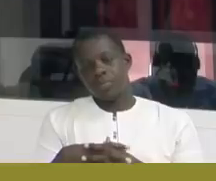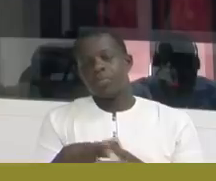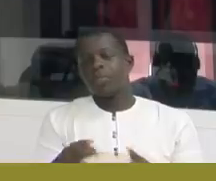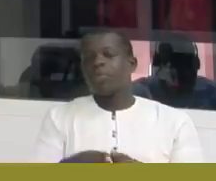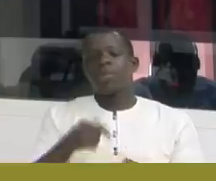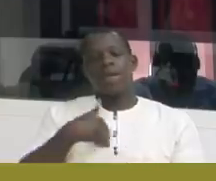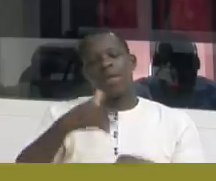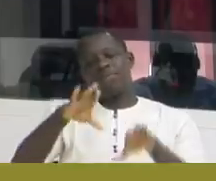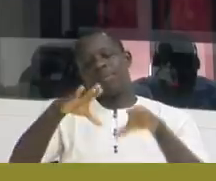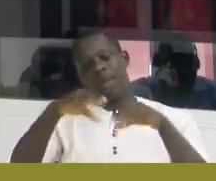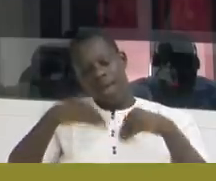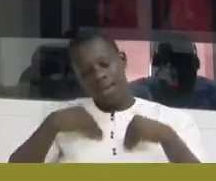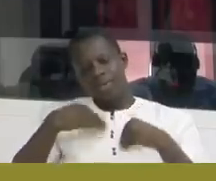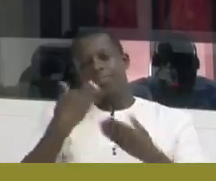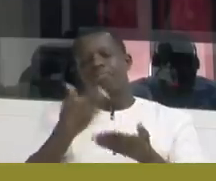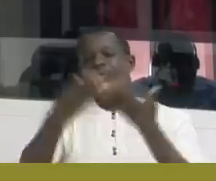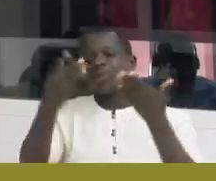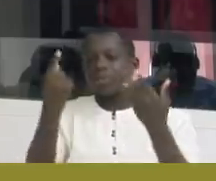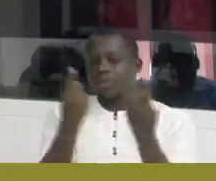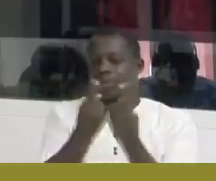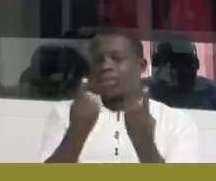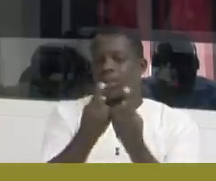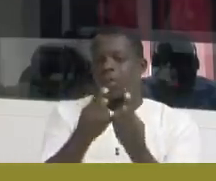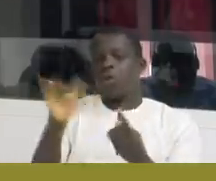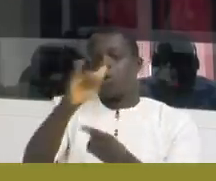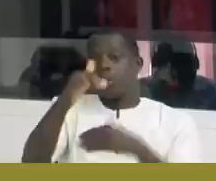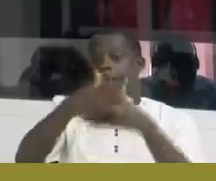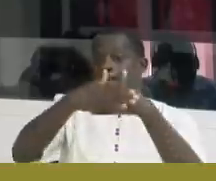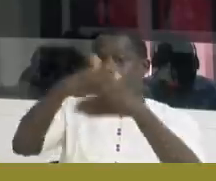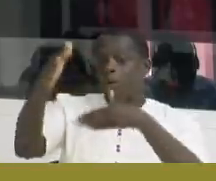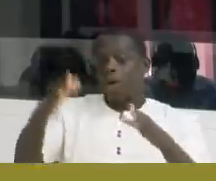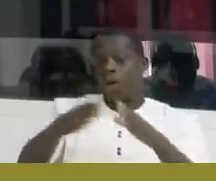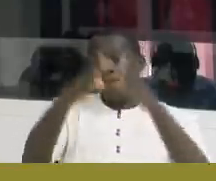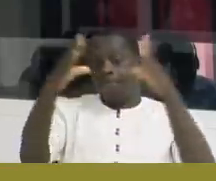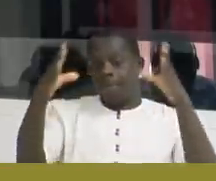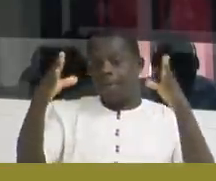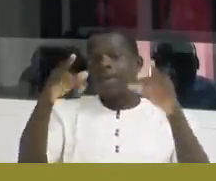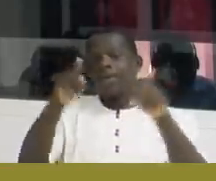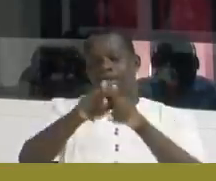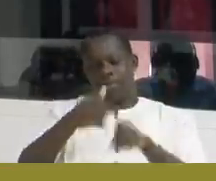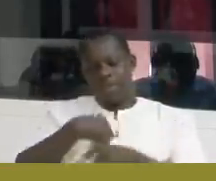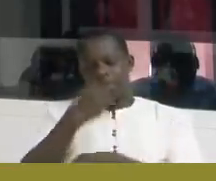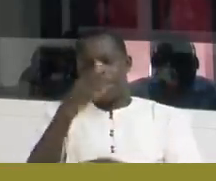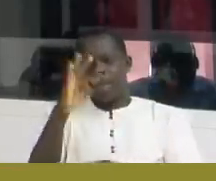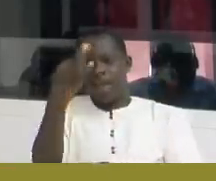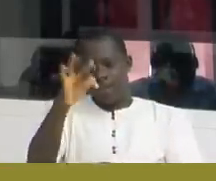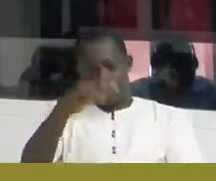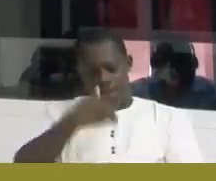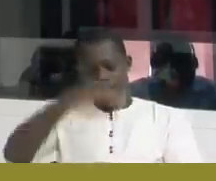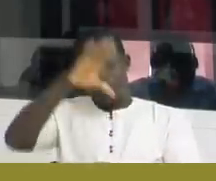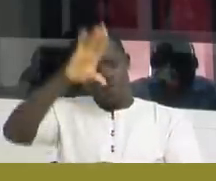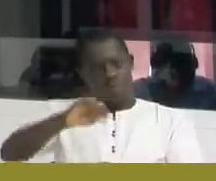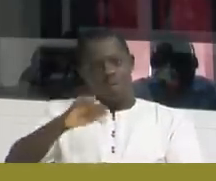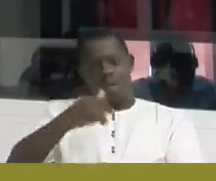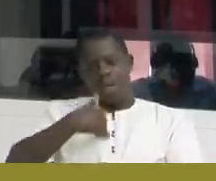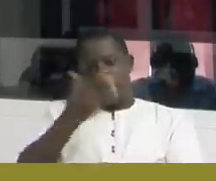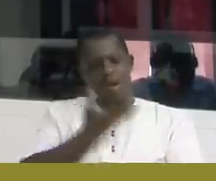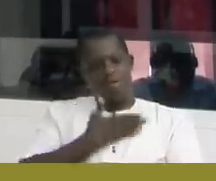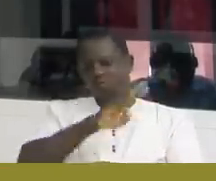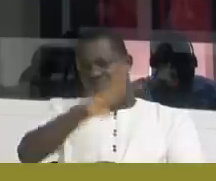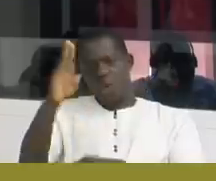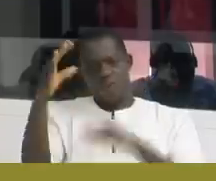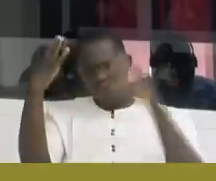I have already admitted to things that are much graver. And I said, like I said, if I did it, I would have had no problems owning up to